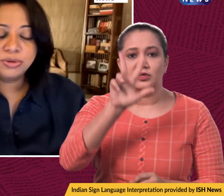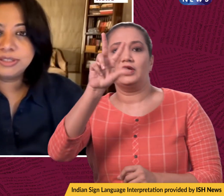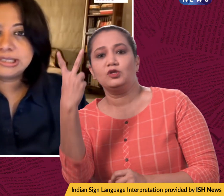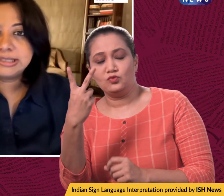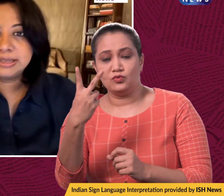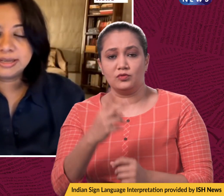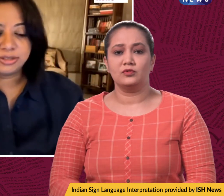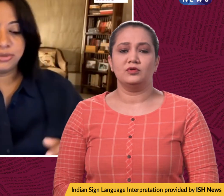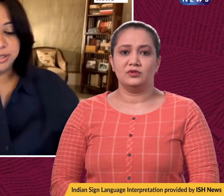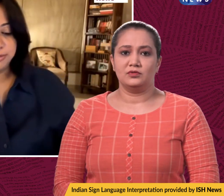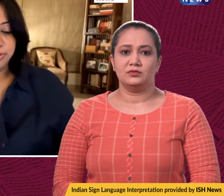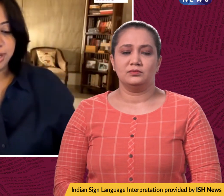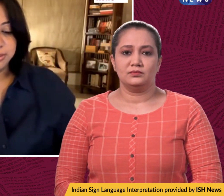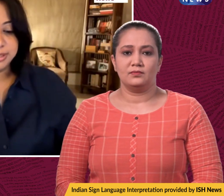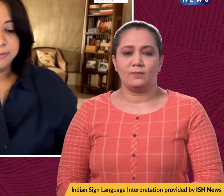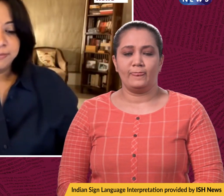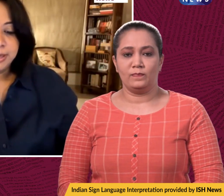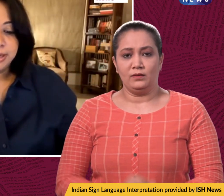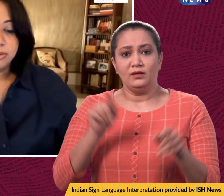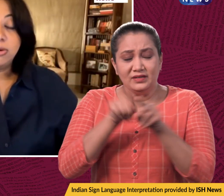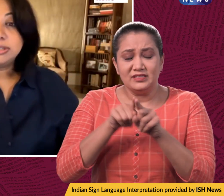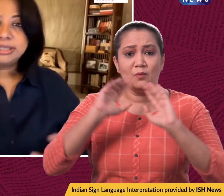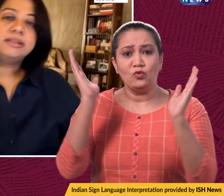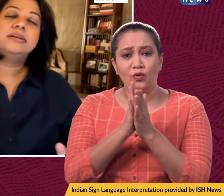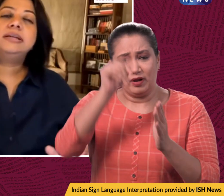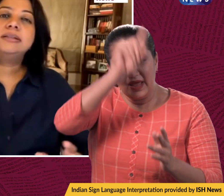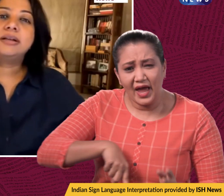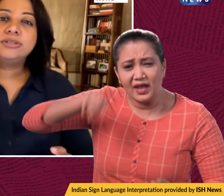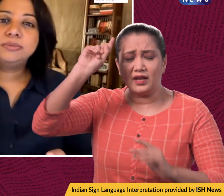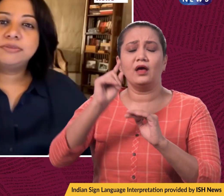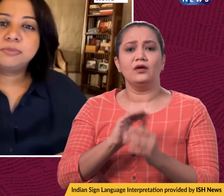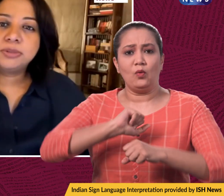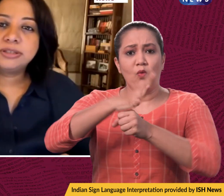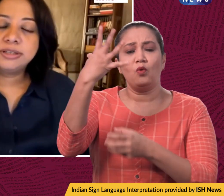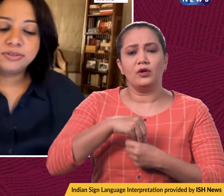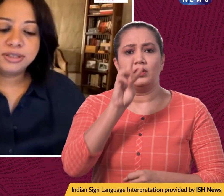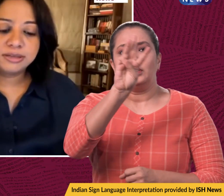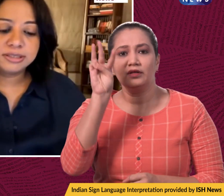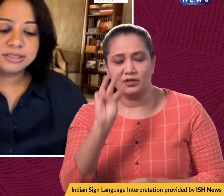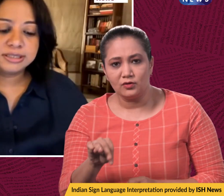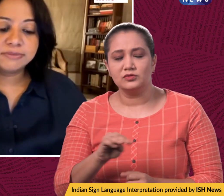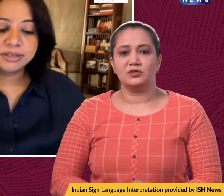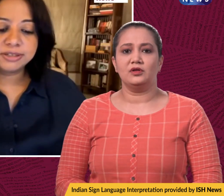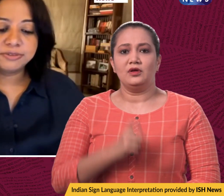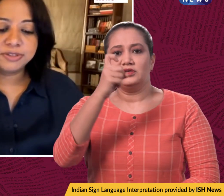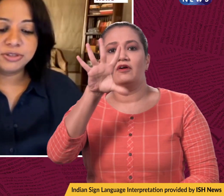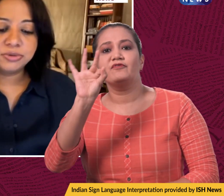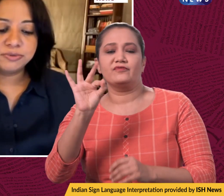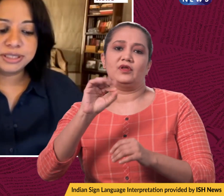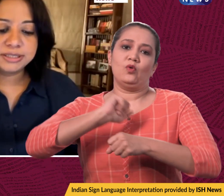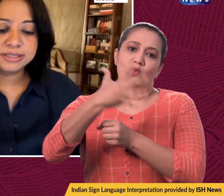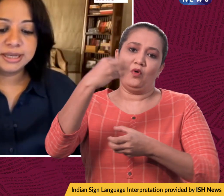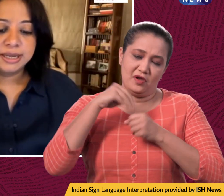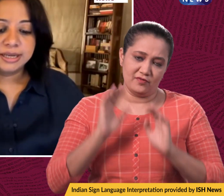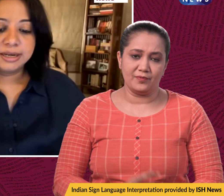8,082 new COVID cases in the last 24 hours. Now, altogether in the country, we have reported 33,750 new